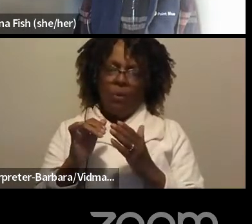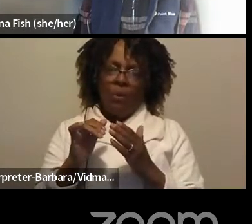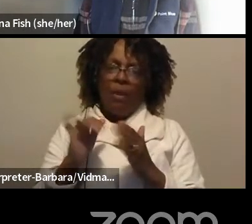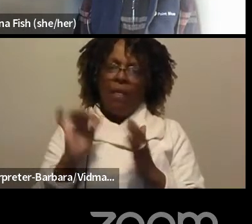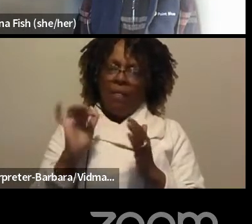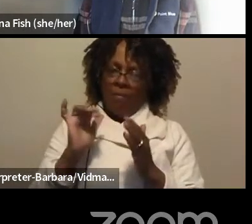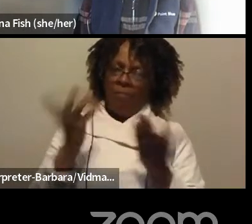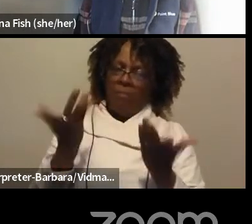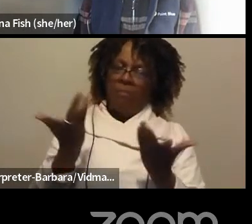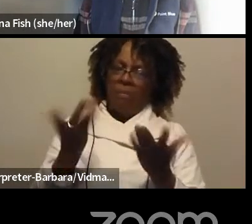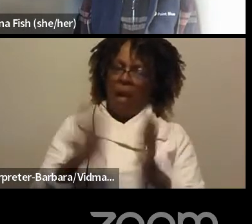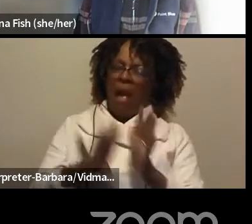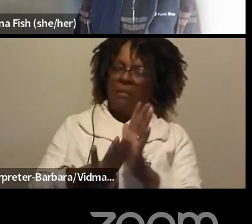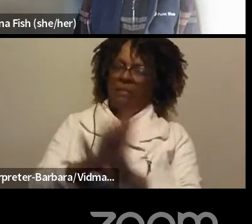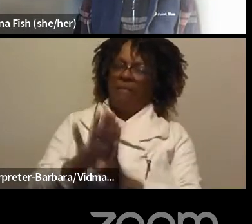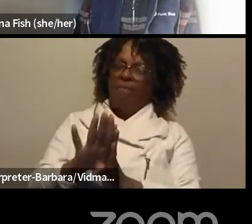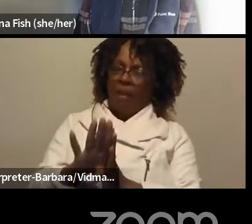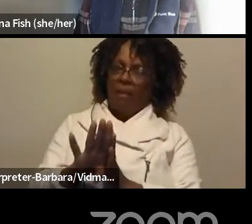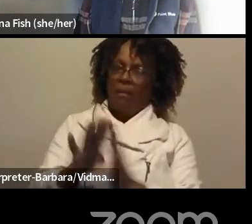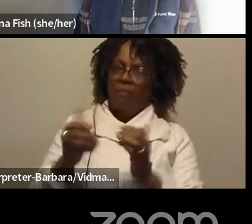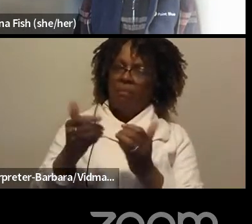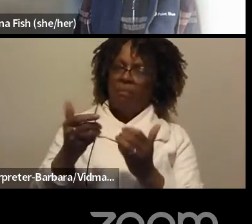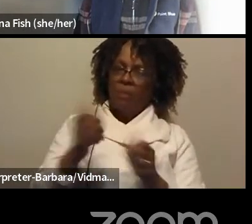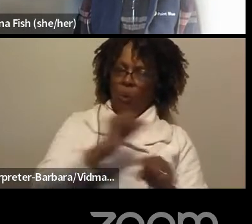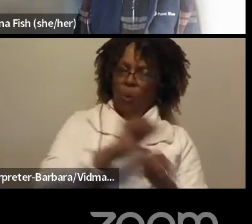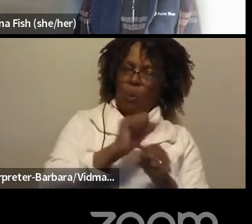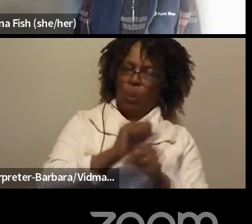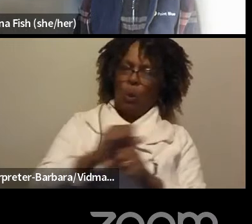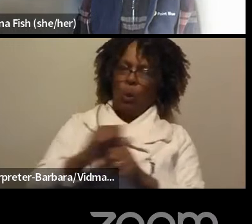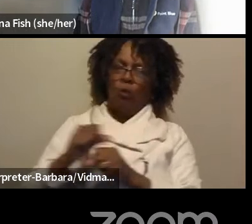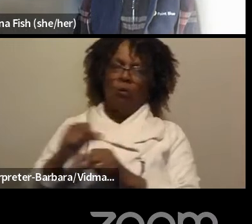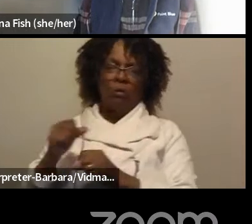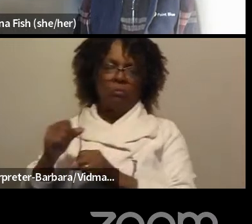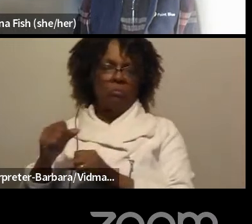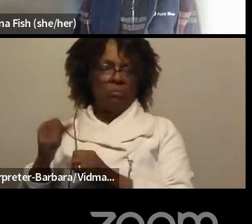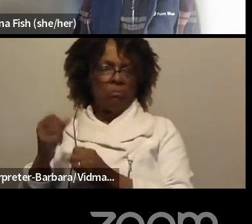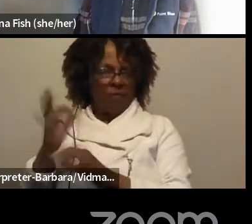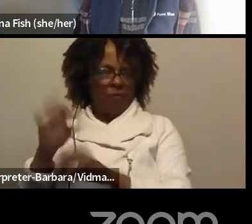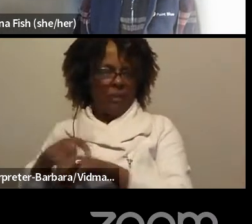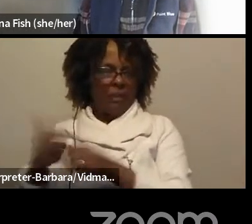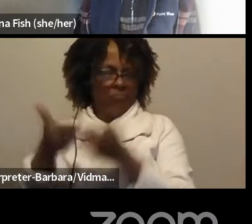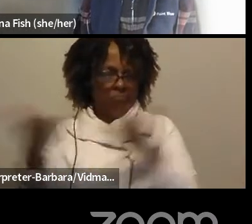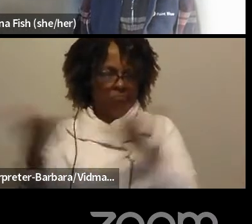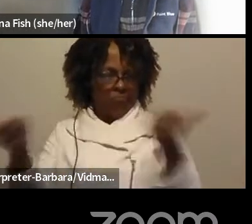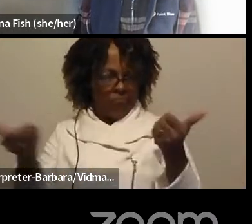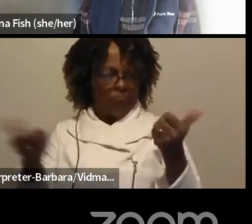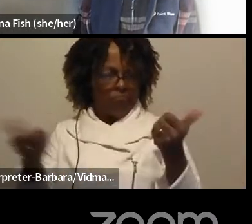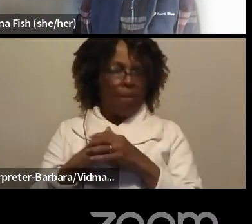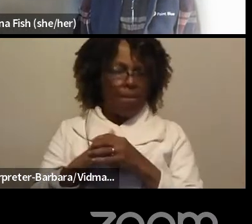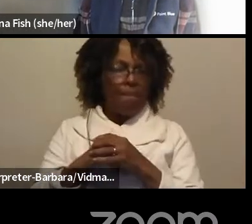over time. So I didn't start off as an initial boom, I'm gonna do this to take care of myself and gradually.